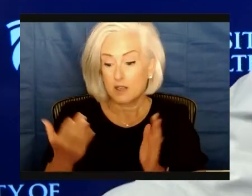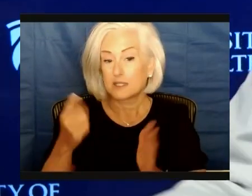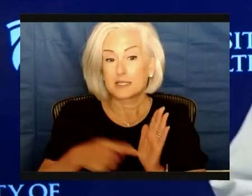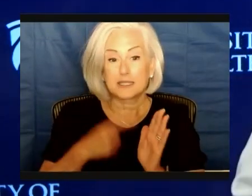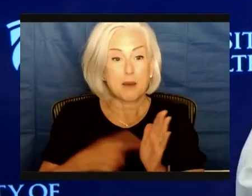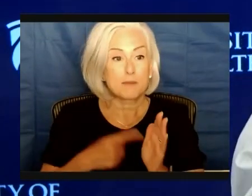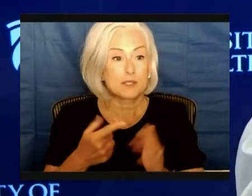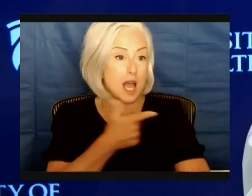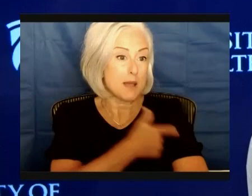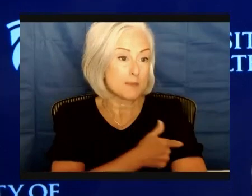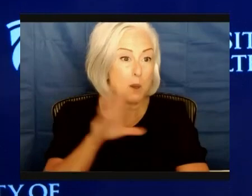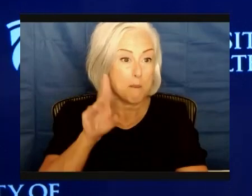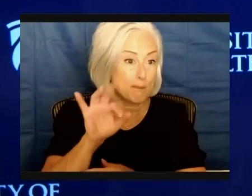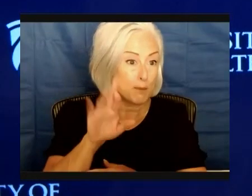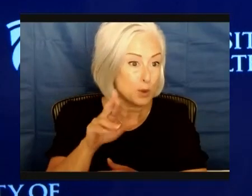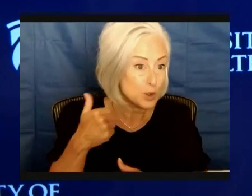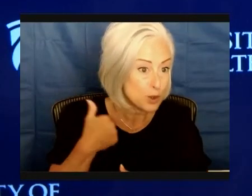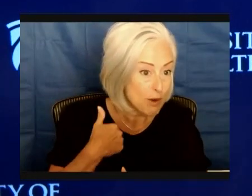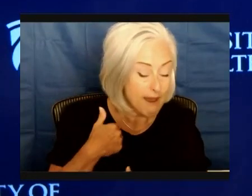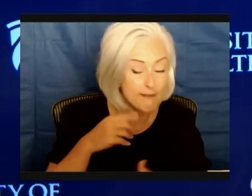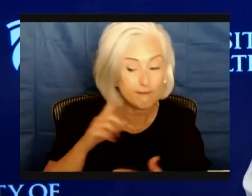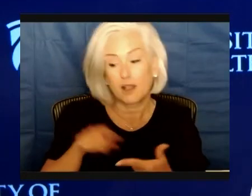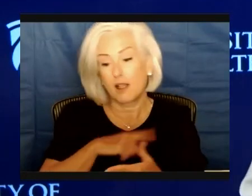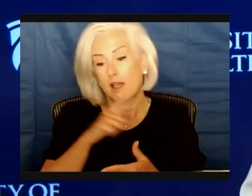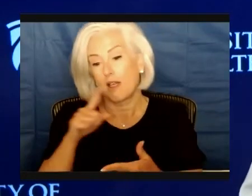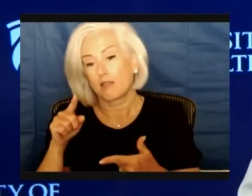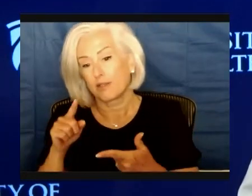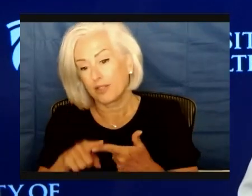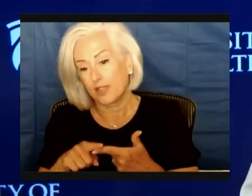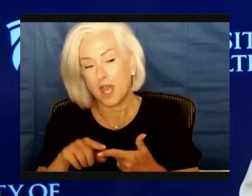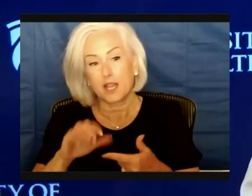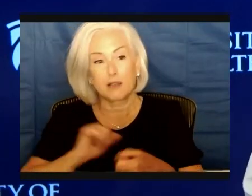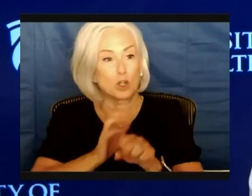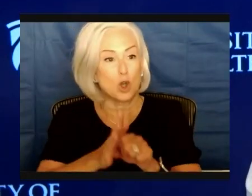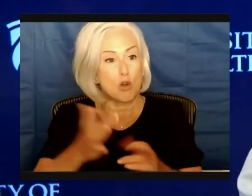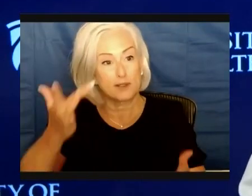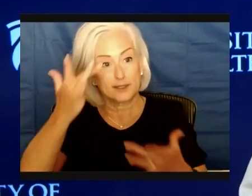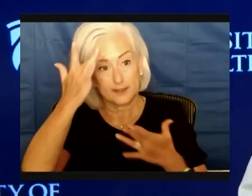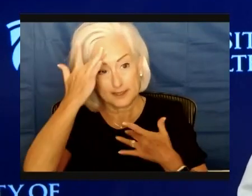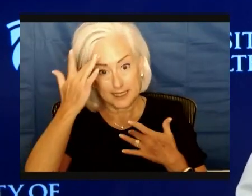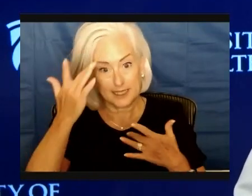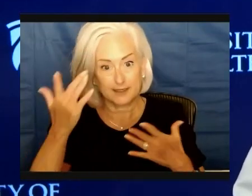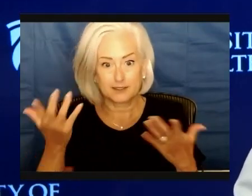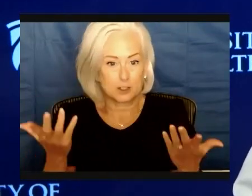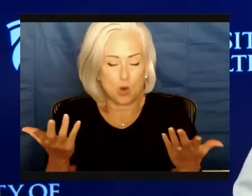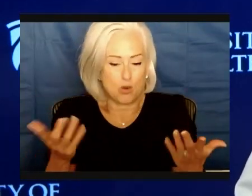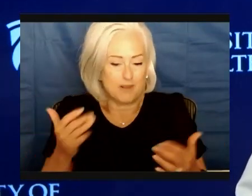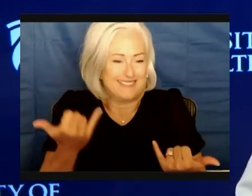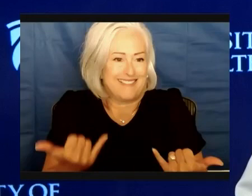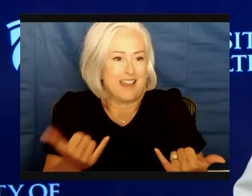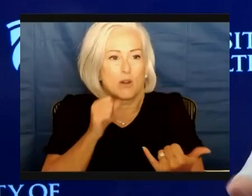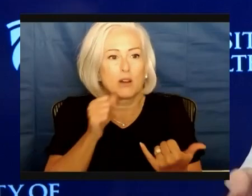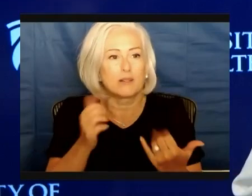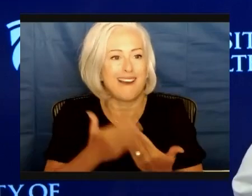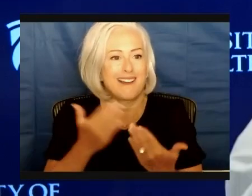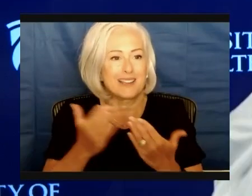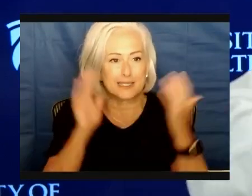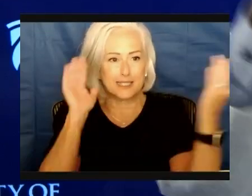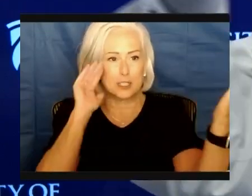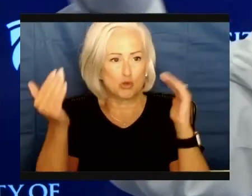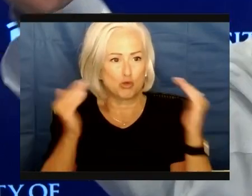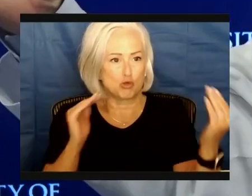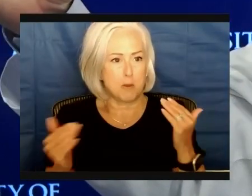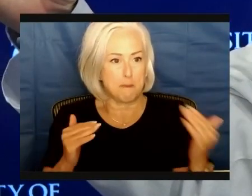So the population, when we first started this, it was very easy to compare the populations. It's not easy anymore. I think what you have to start doing is looking